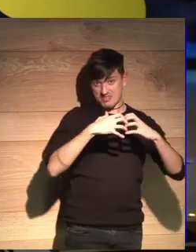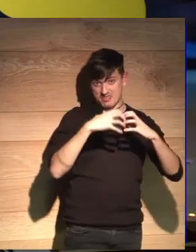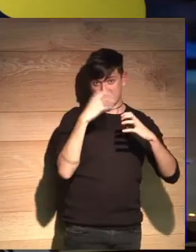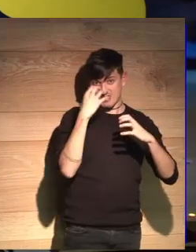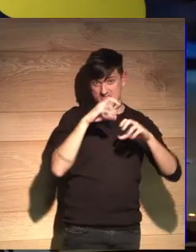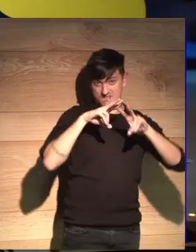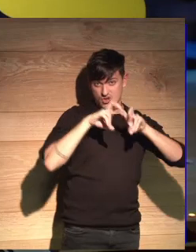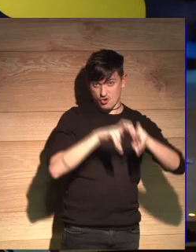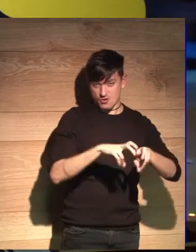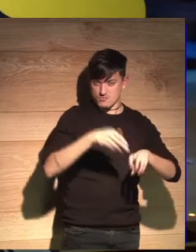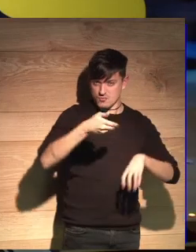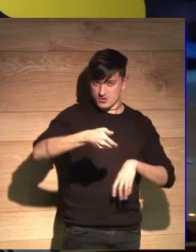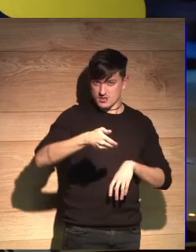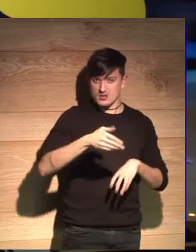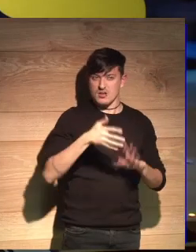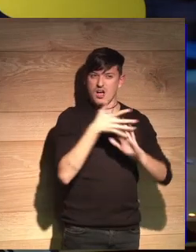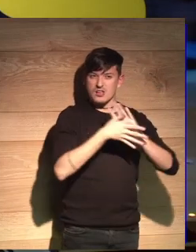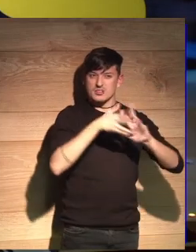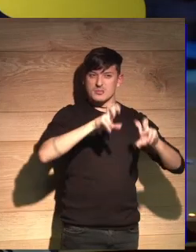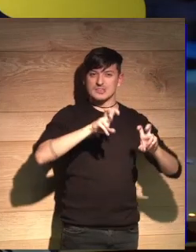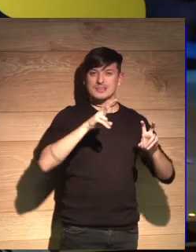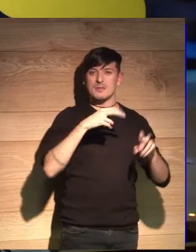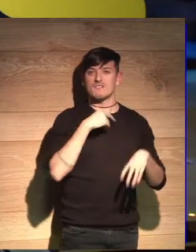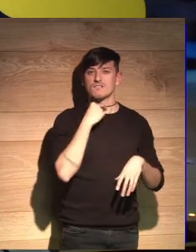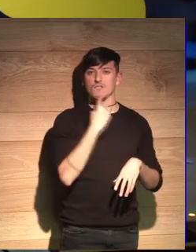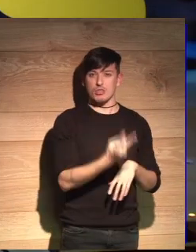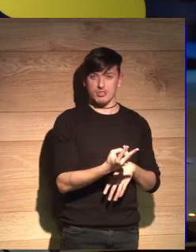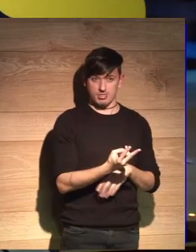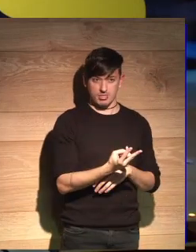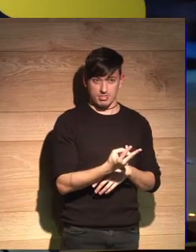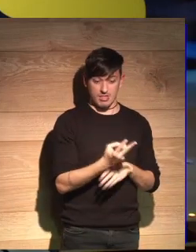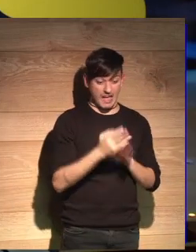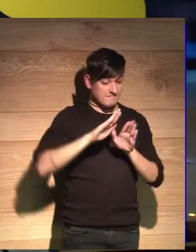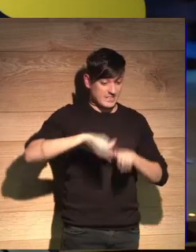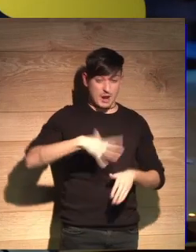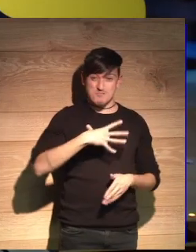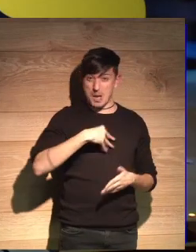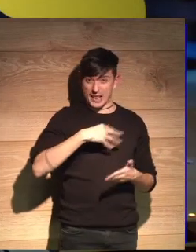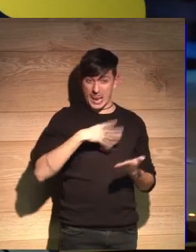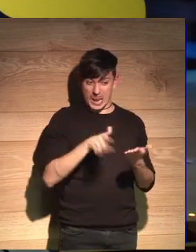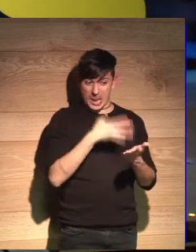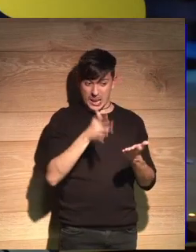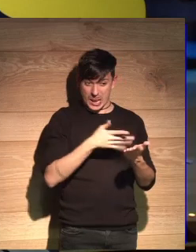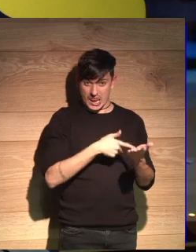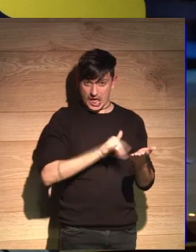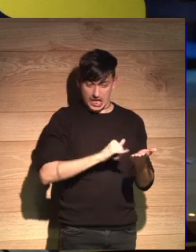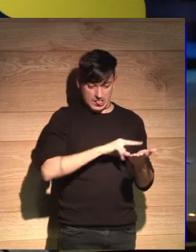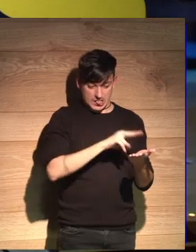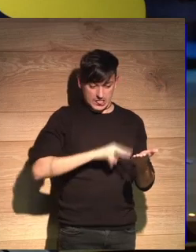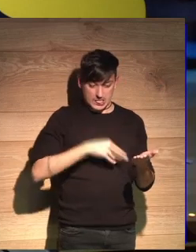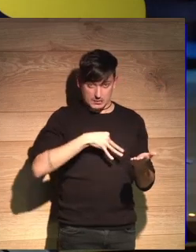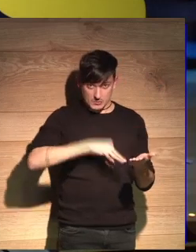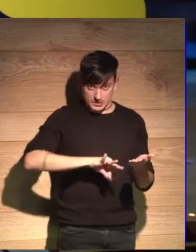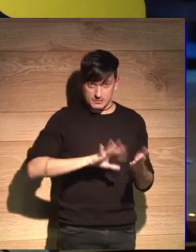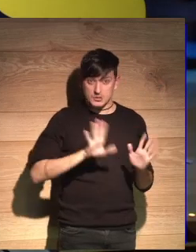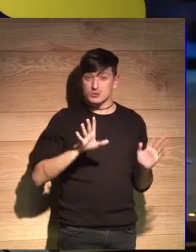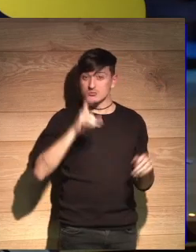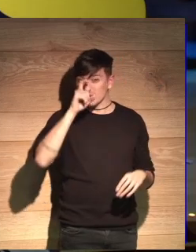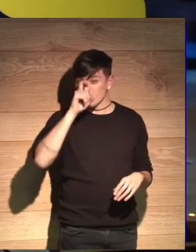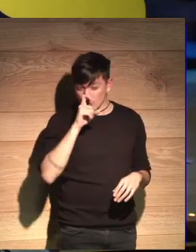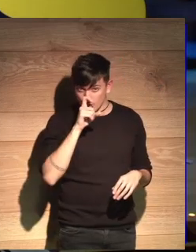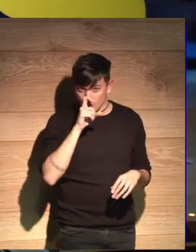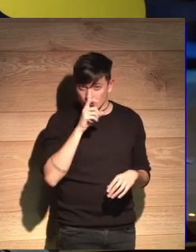about the voice, how voice gets us closer. And you have hard copies over there, but I